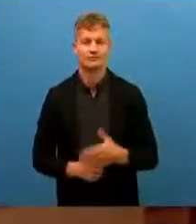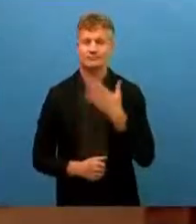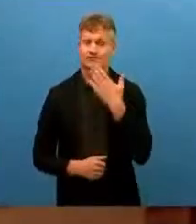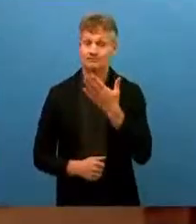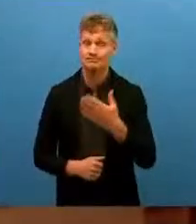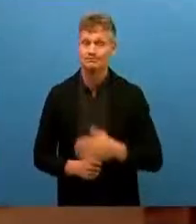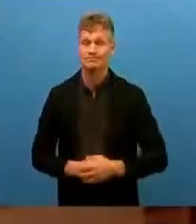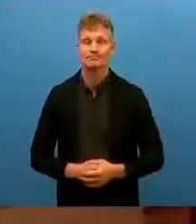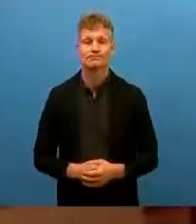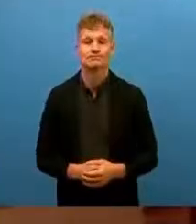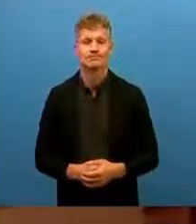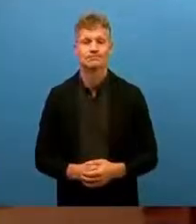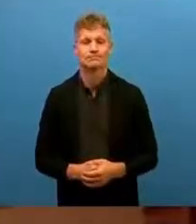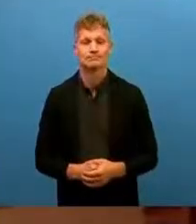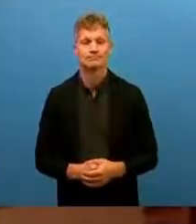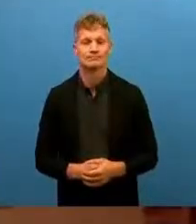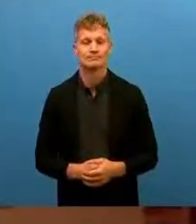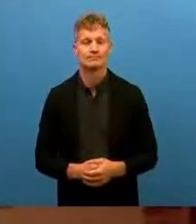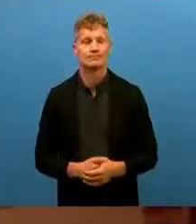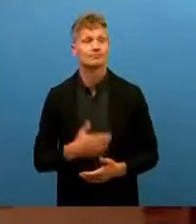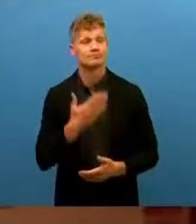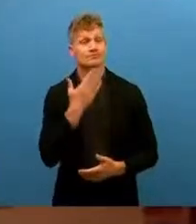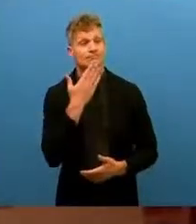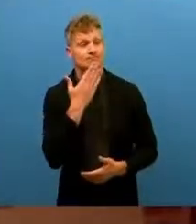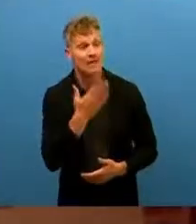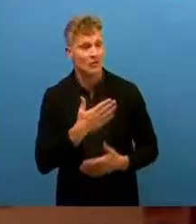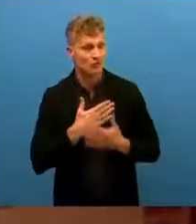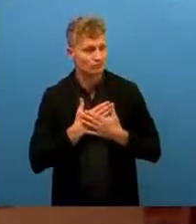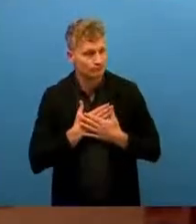you. Thank you from the depth of my heart.